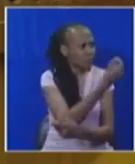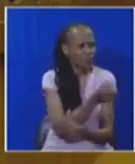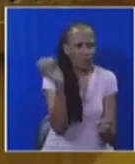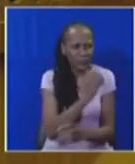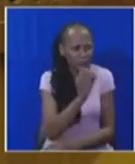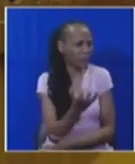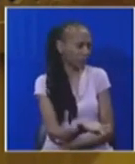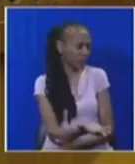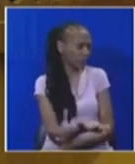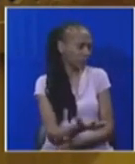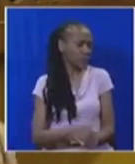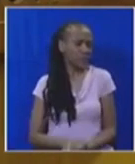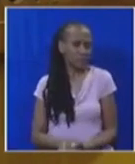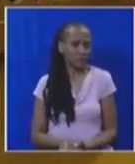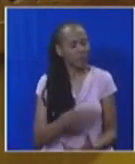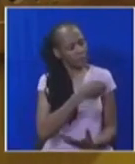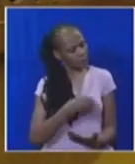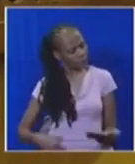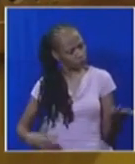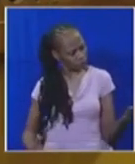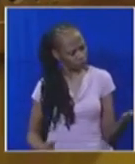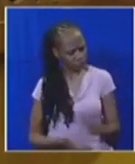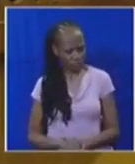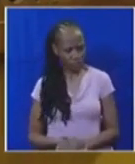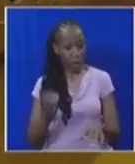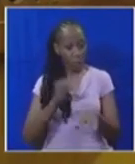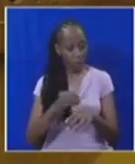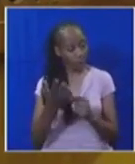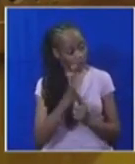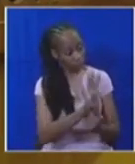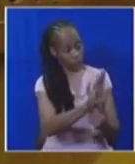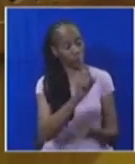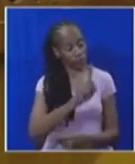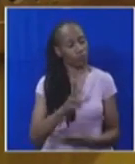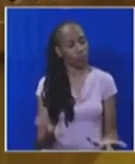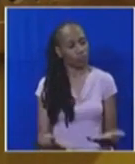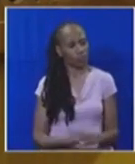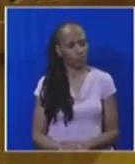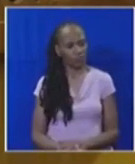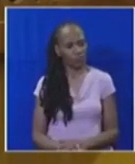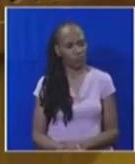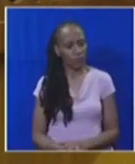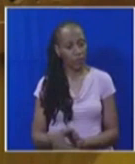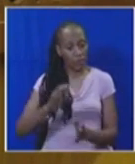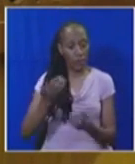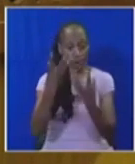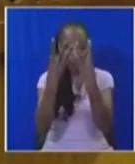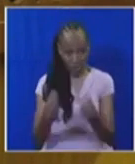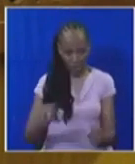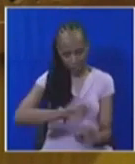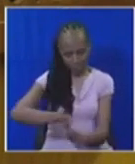do. Mr. President, to put this crisis in perspective, without even taking the effects of the drought into